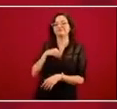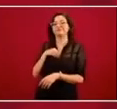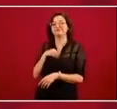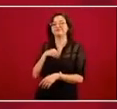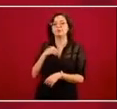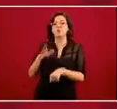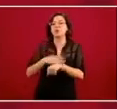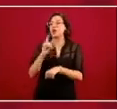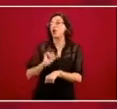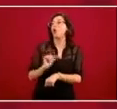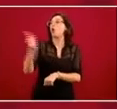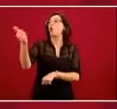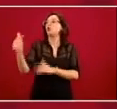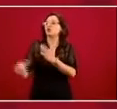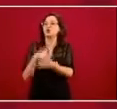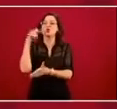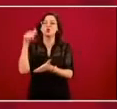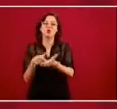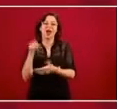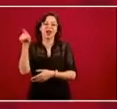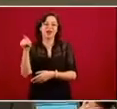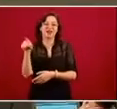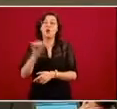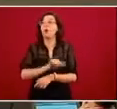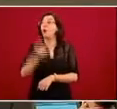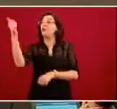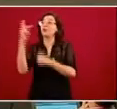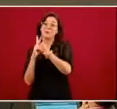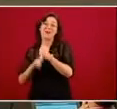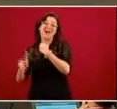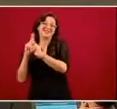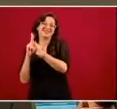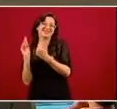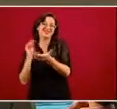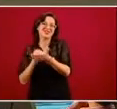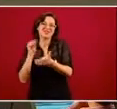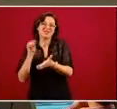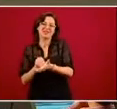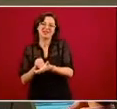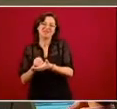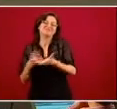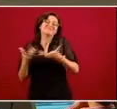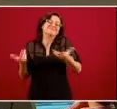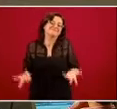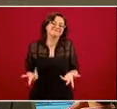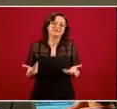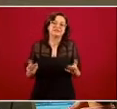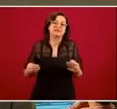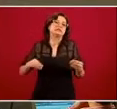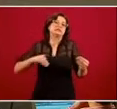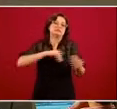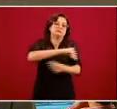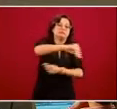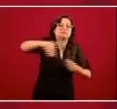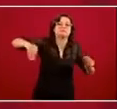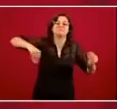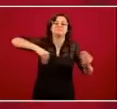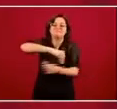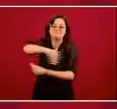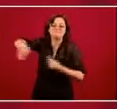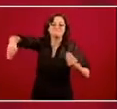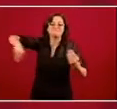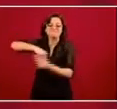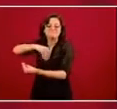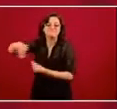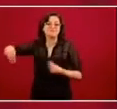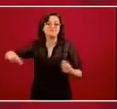from other location that has still active transmission, or even from another country. So to the extent